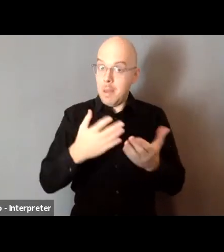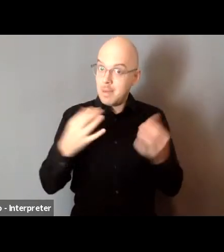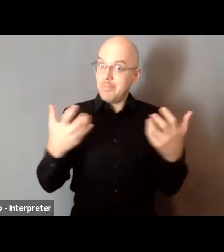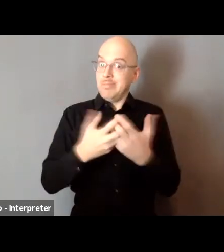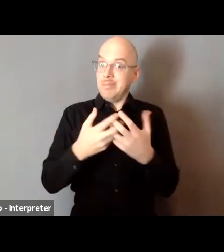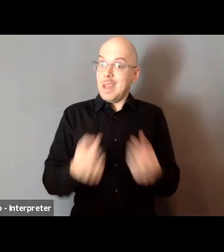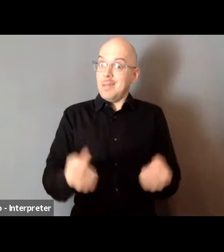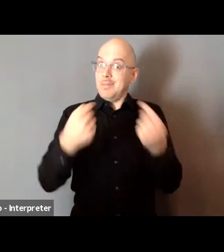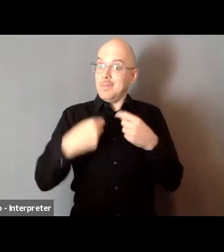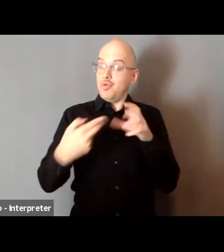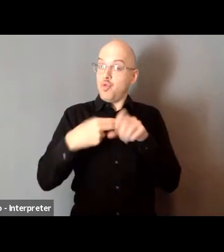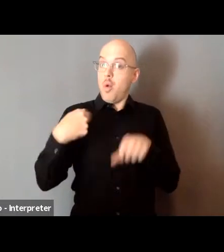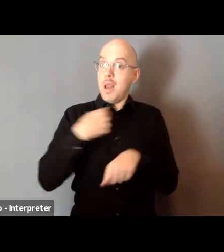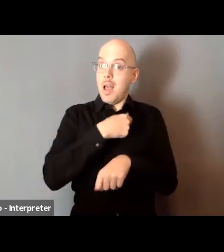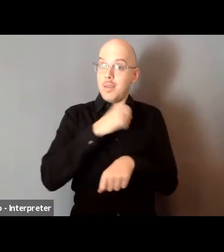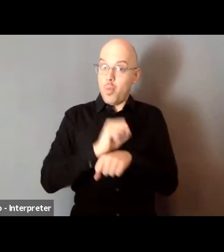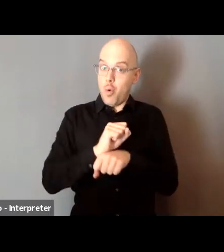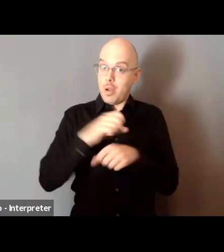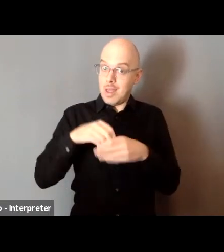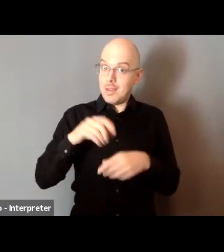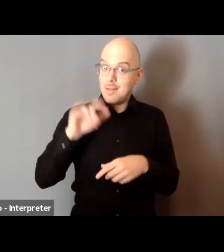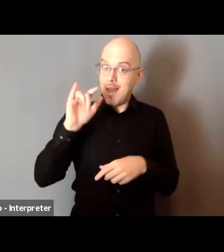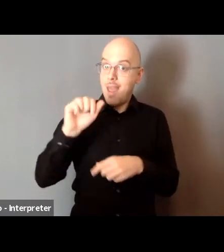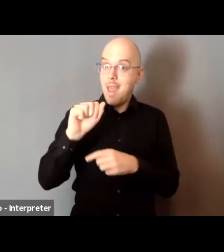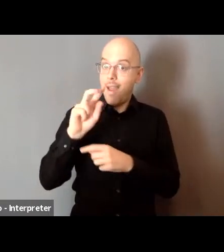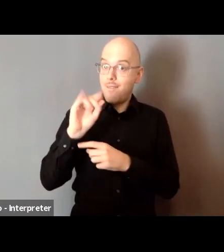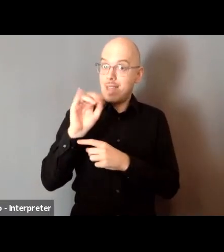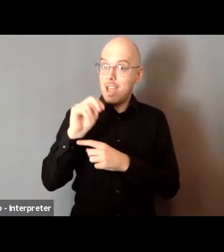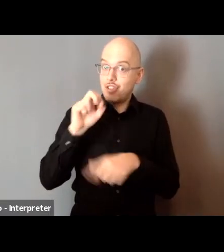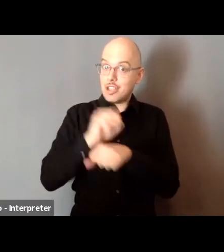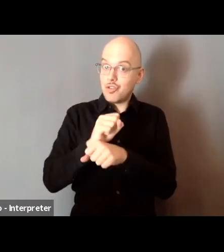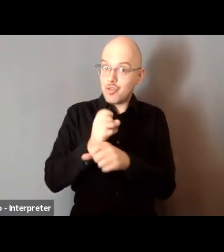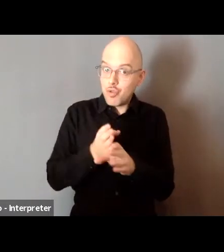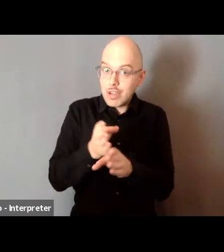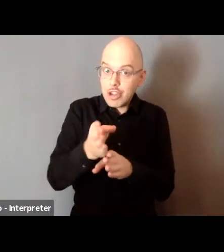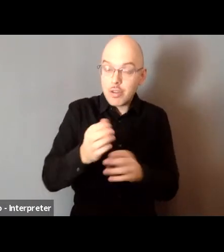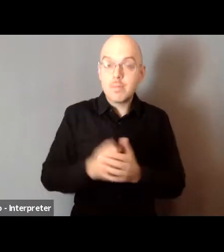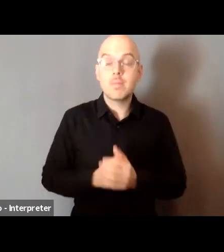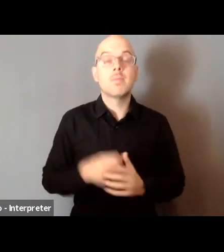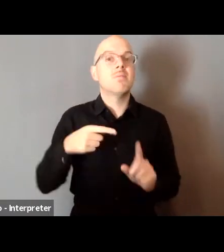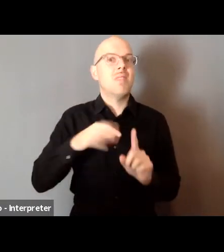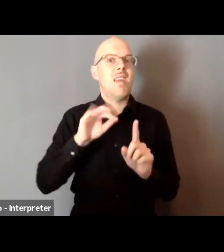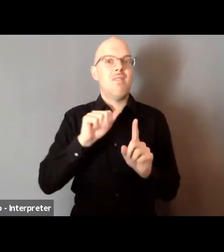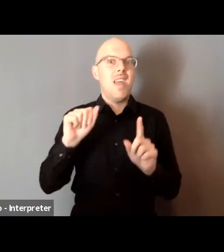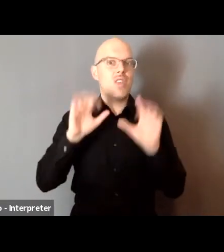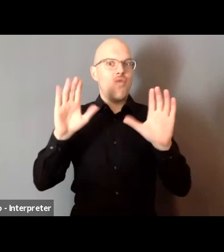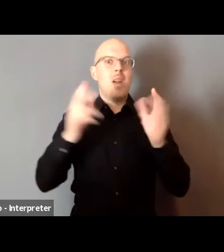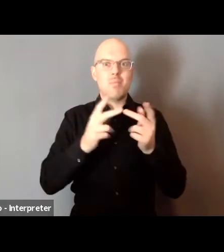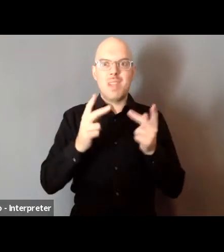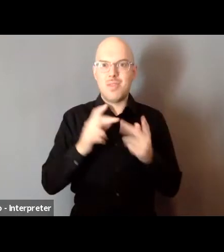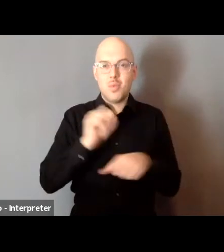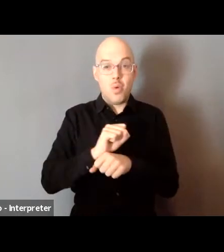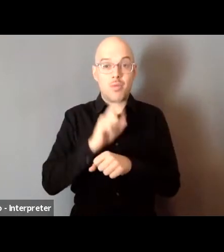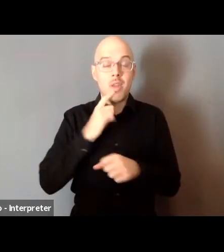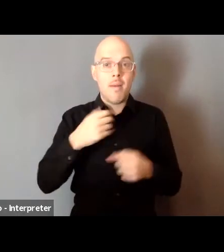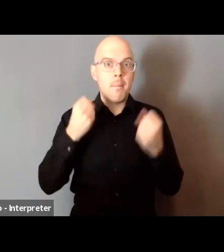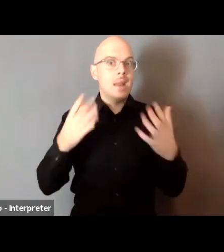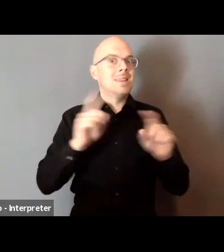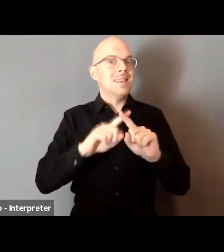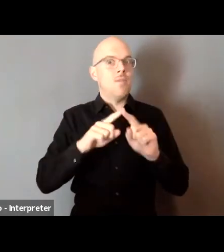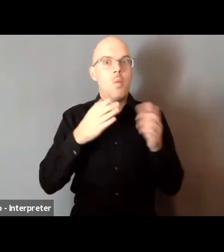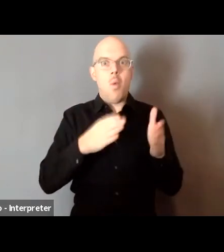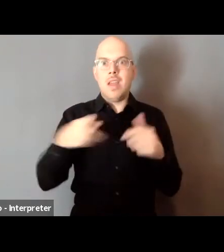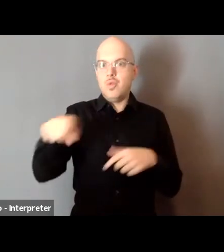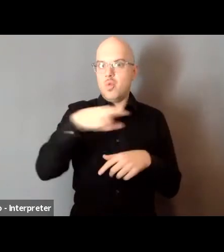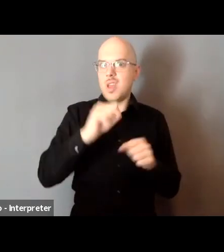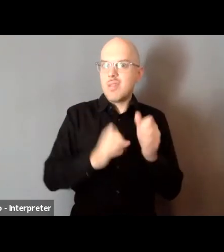The FAA is a wonderful place to work with literally hundreds of ways to grow your career. Now, I've been afforded the opportunity to fill all